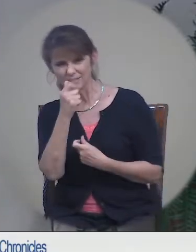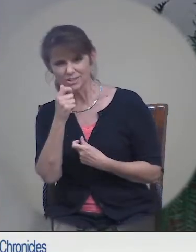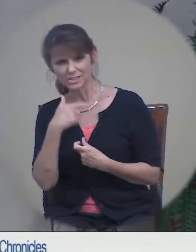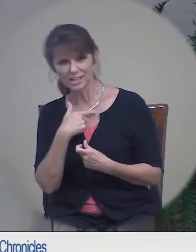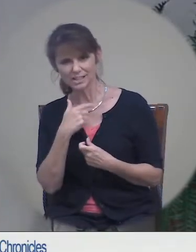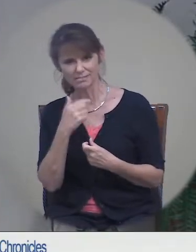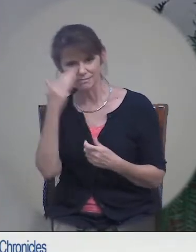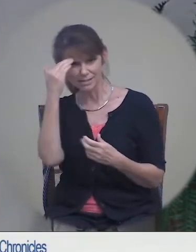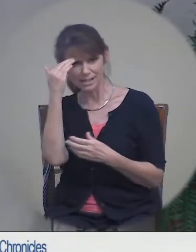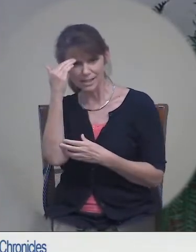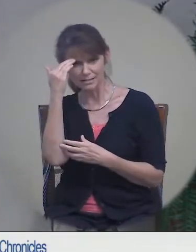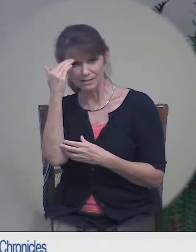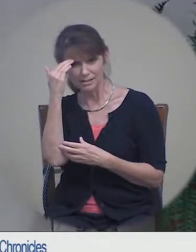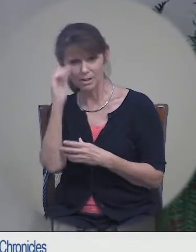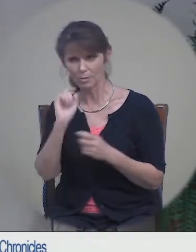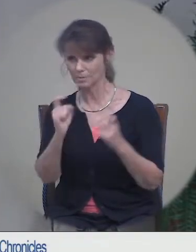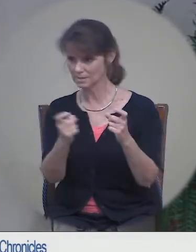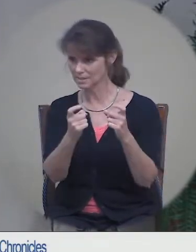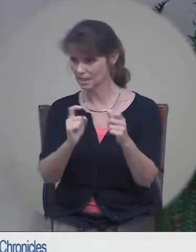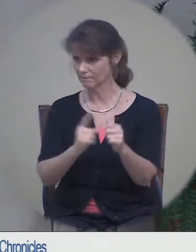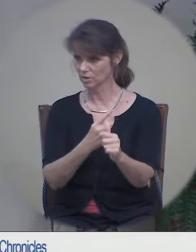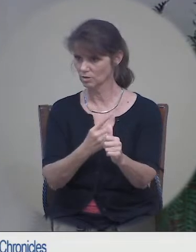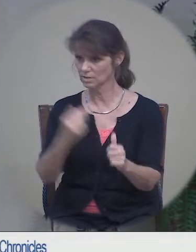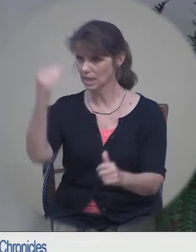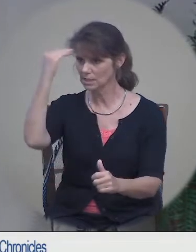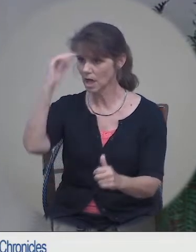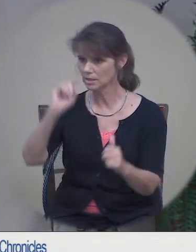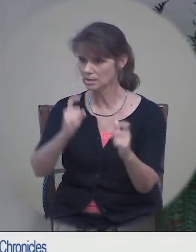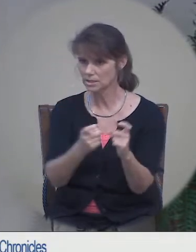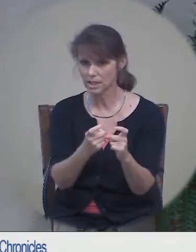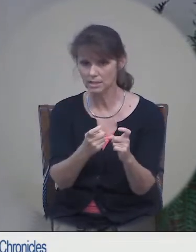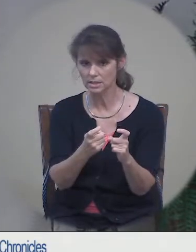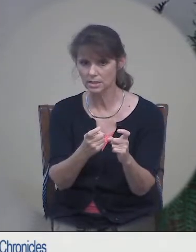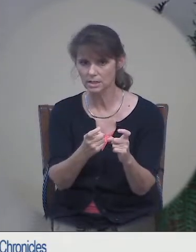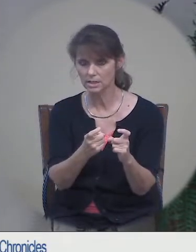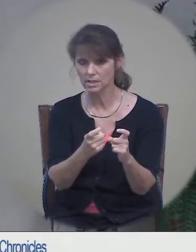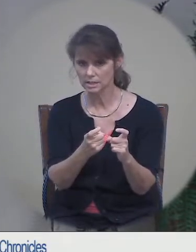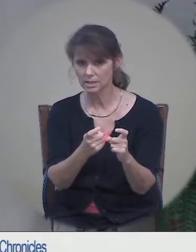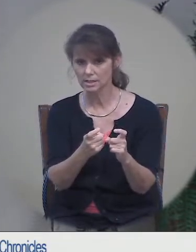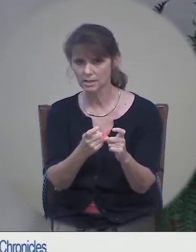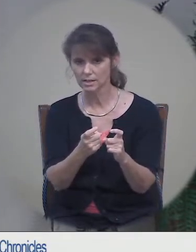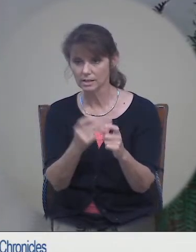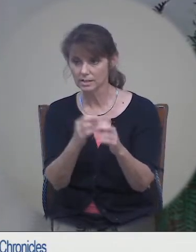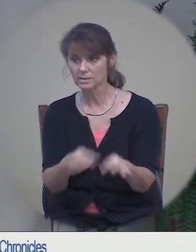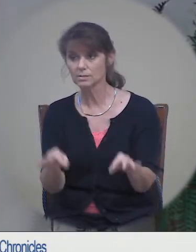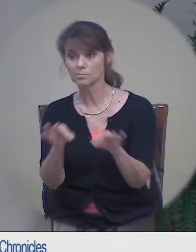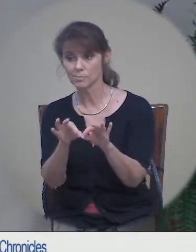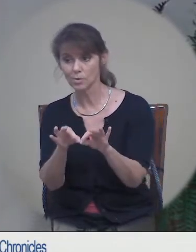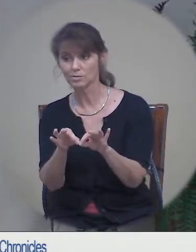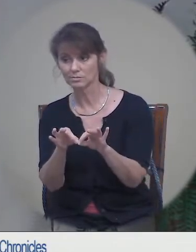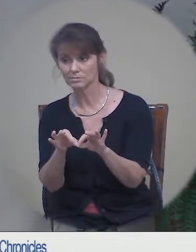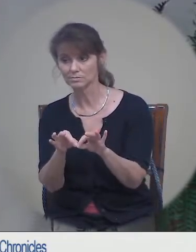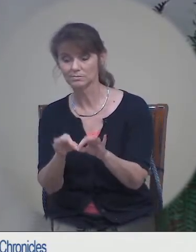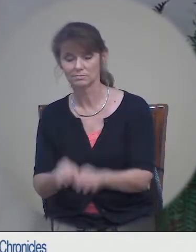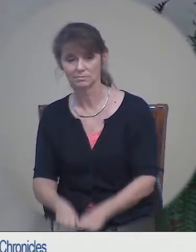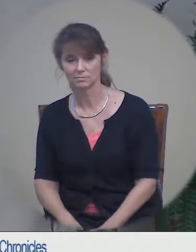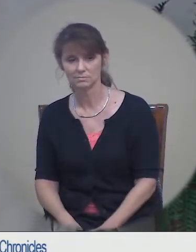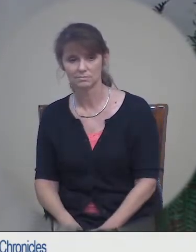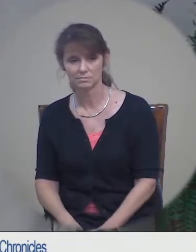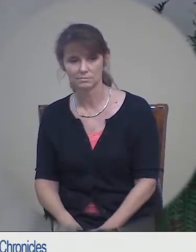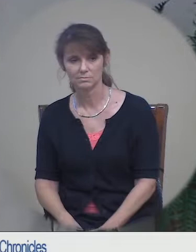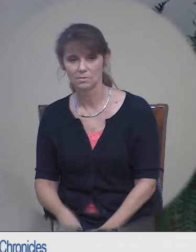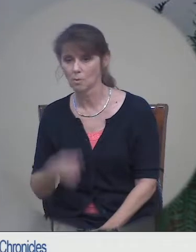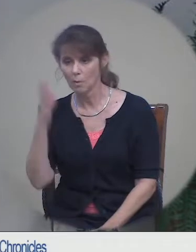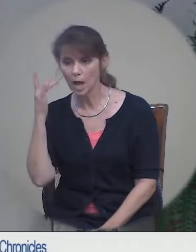And you go, well, what's the big deal about that? I'll tell you what's the big deal about that. Sometimes the most zealous reformers